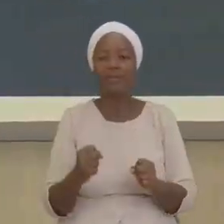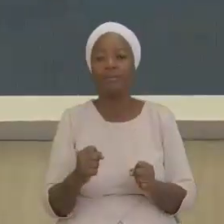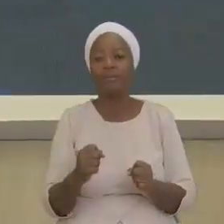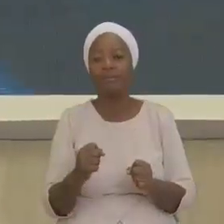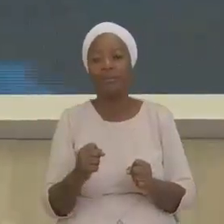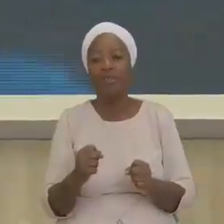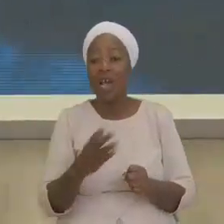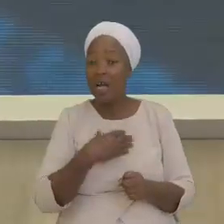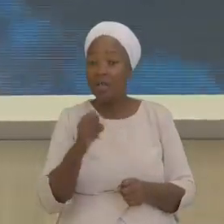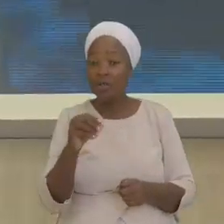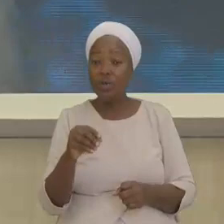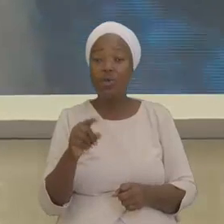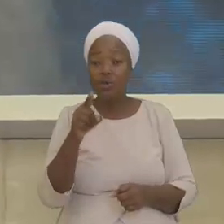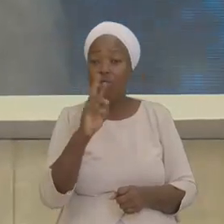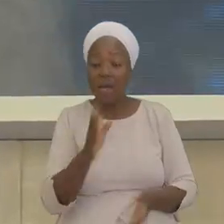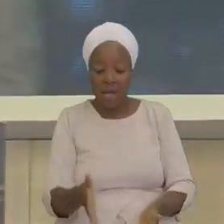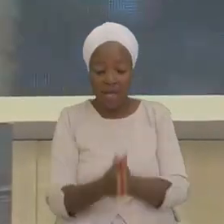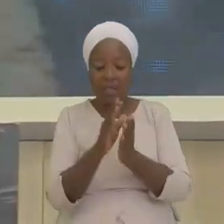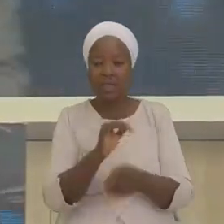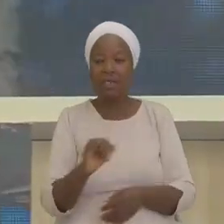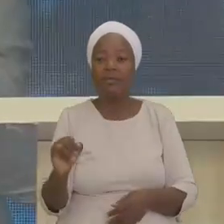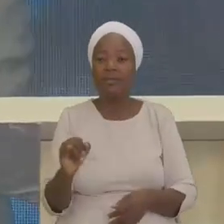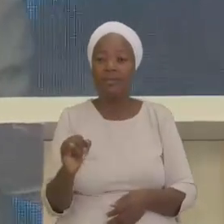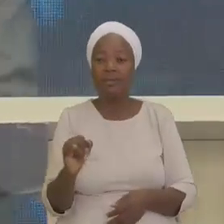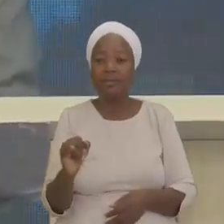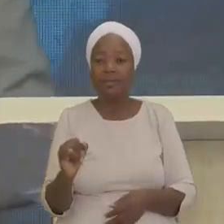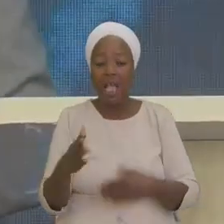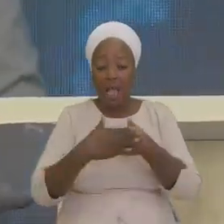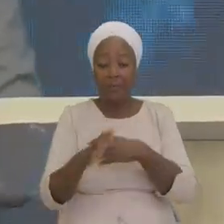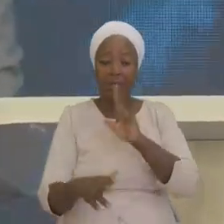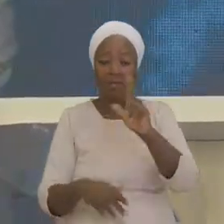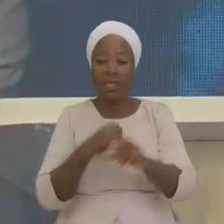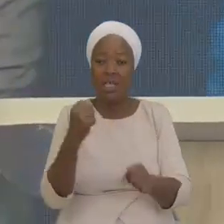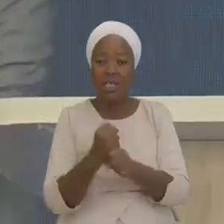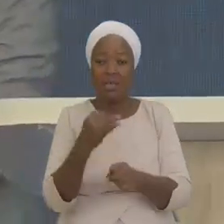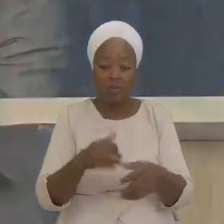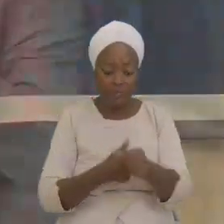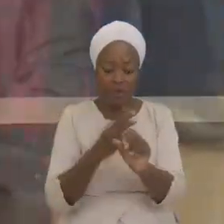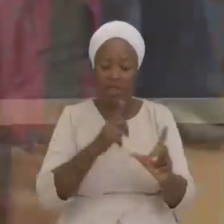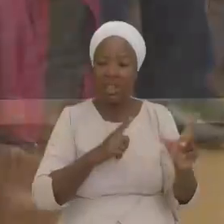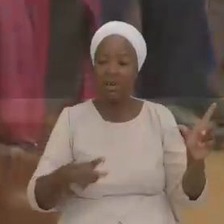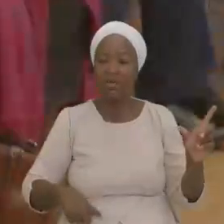And so you are asking, after 3 years of following the Lord,